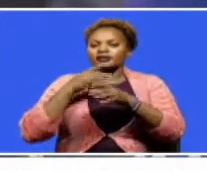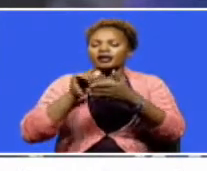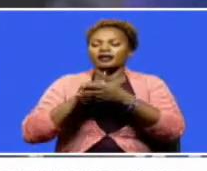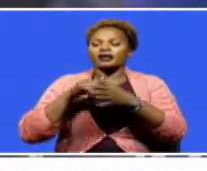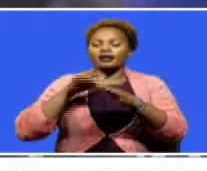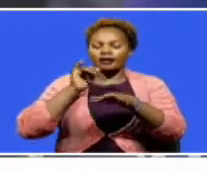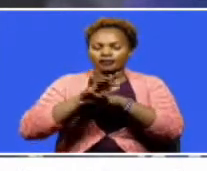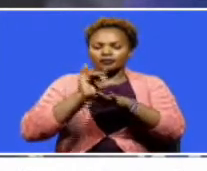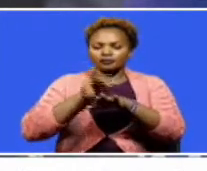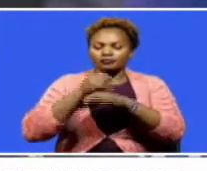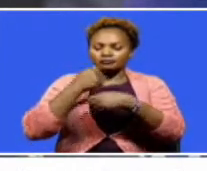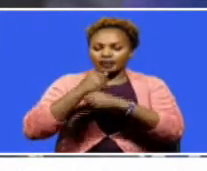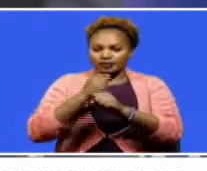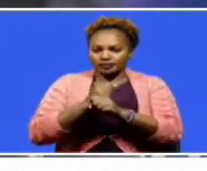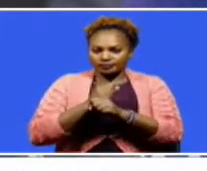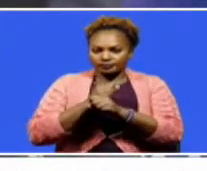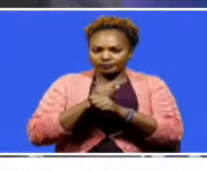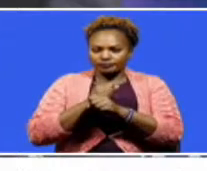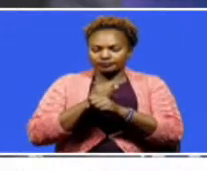earlier gains that have been made.